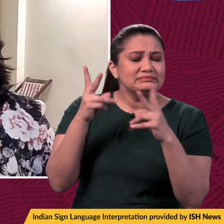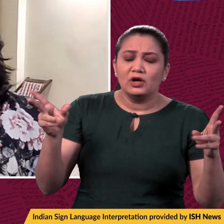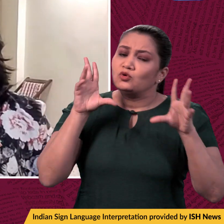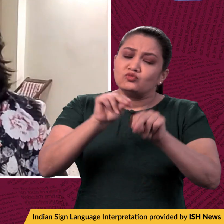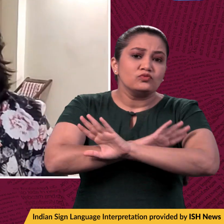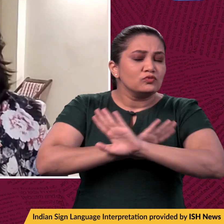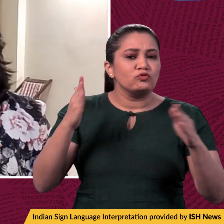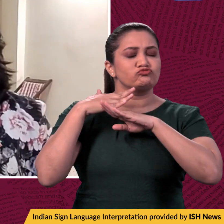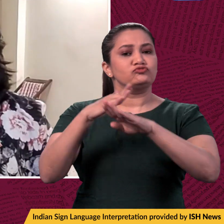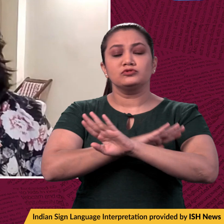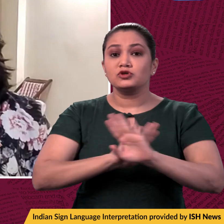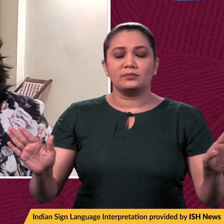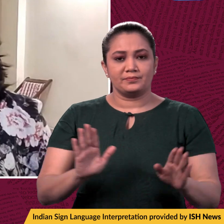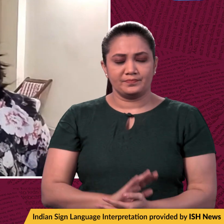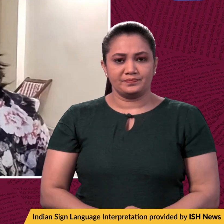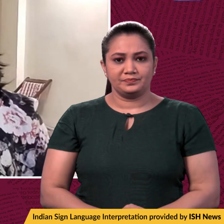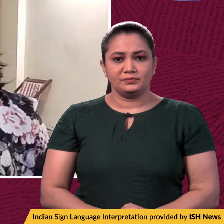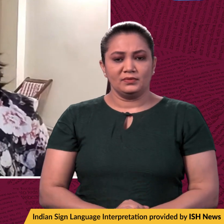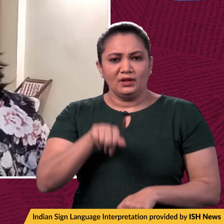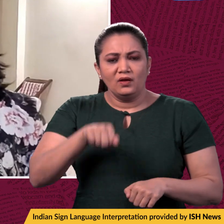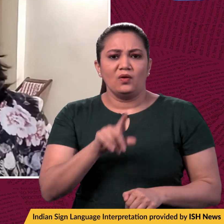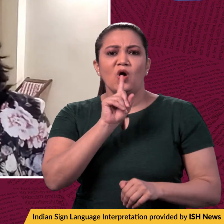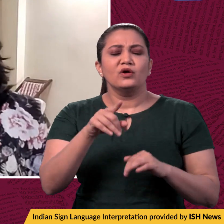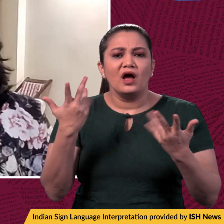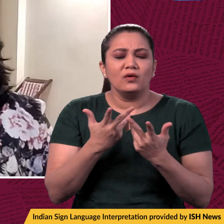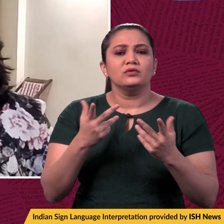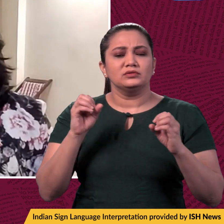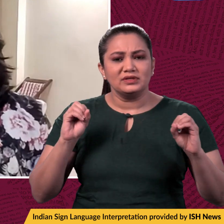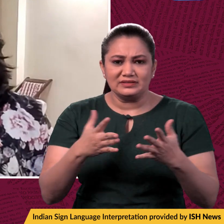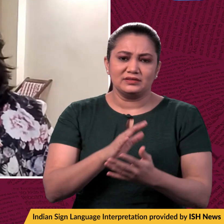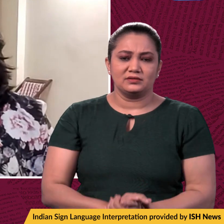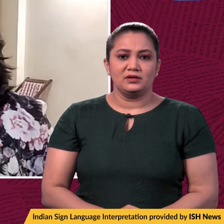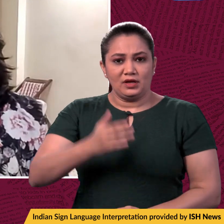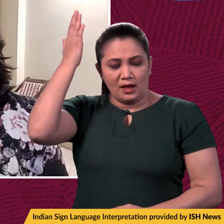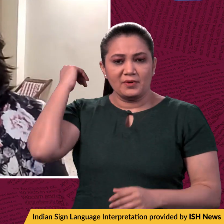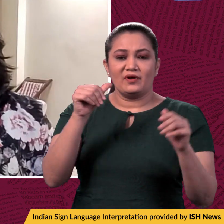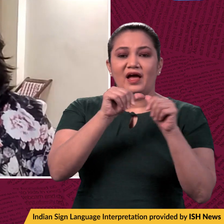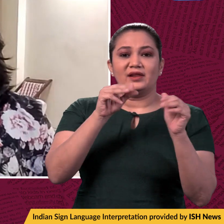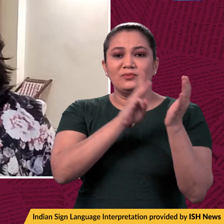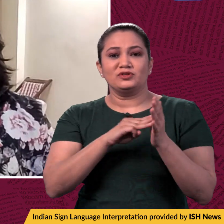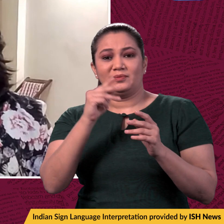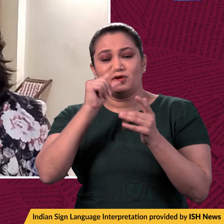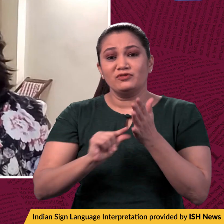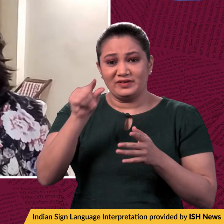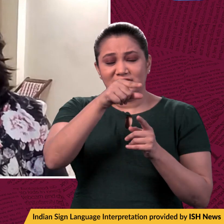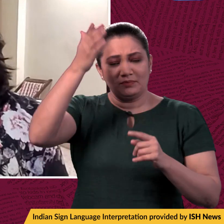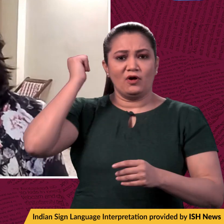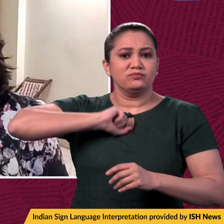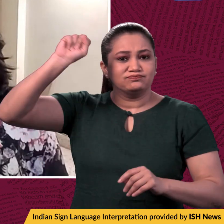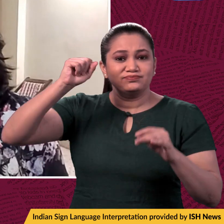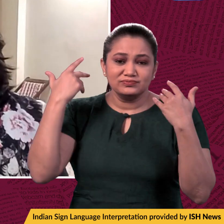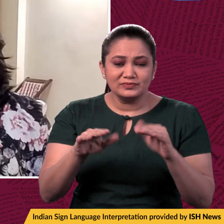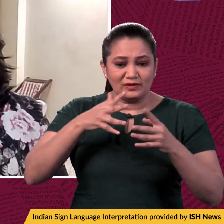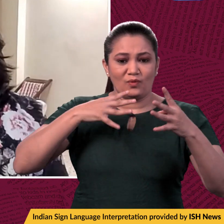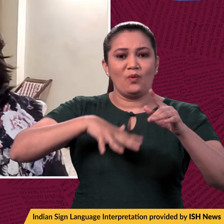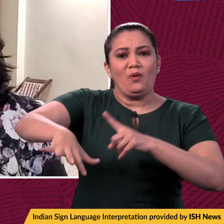in college premises, end quote. Now, the directives come days after the students of the Aligarh Muslim University held